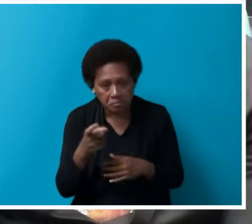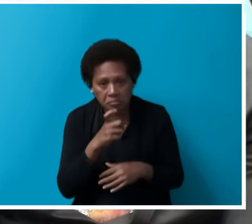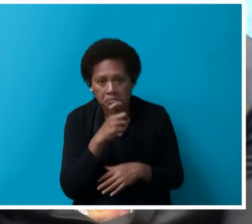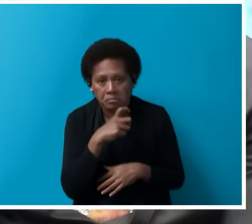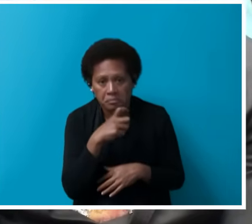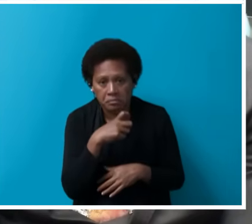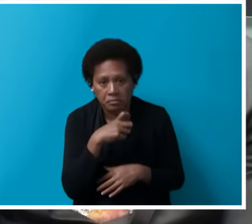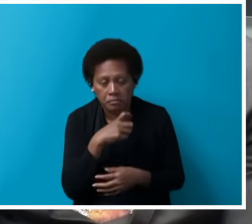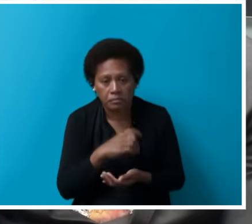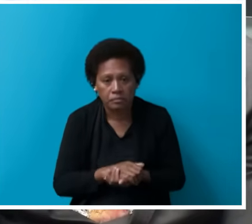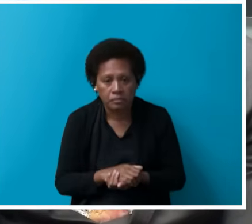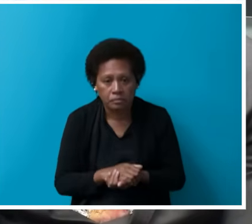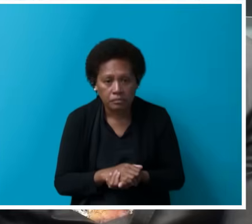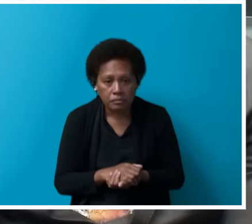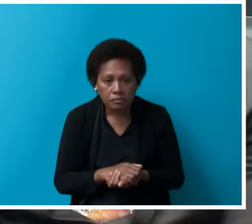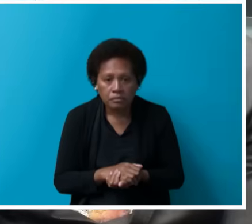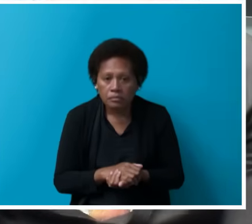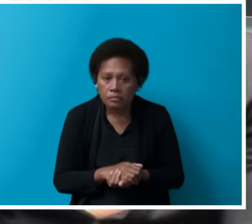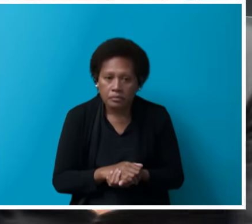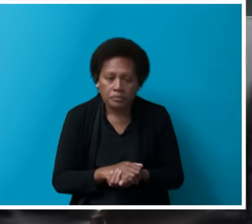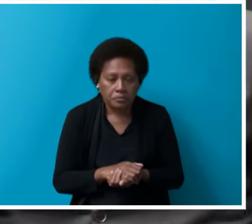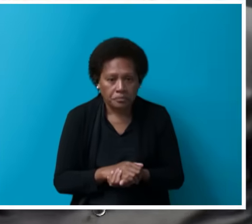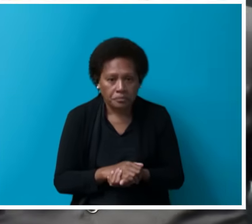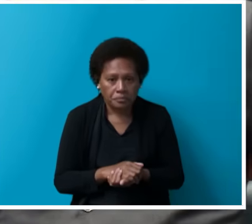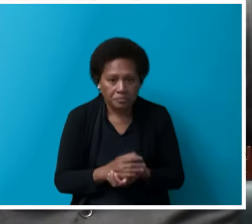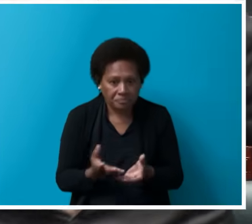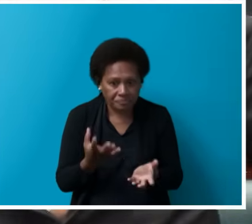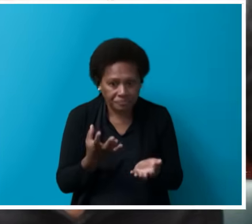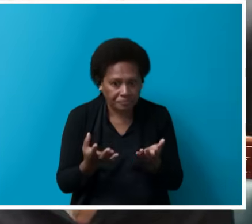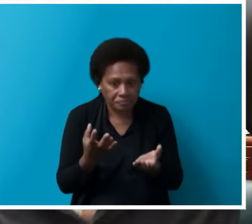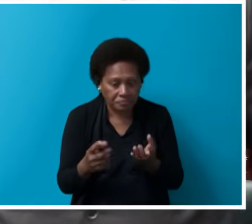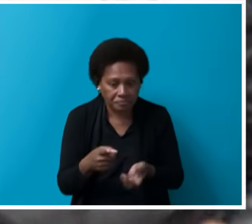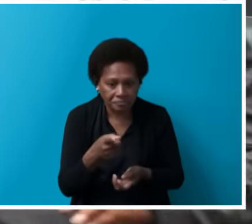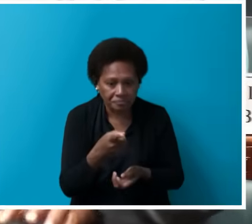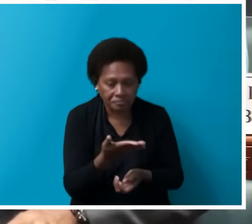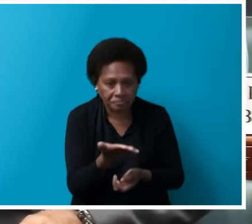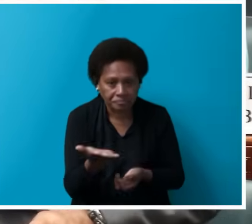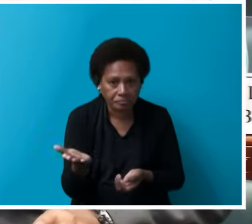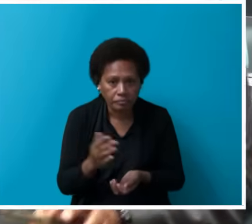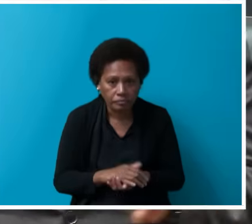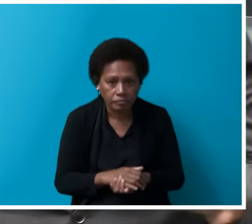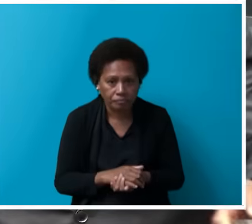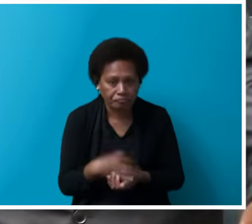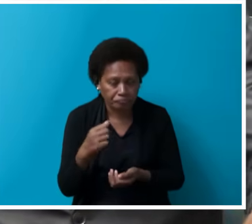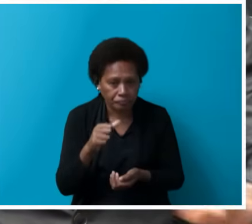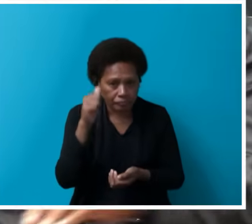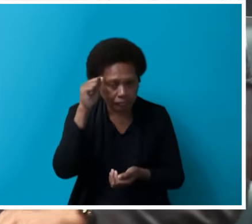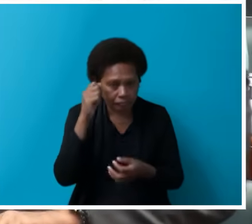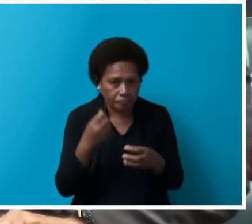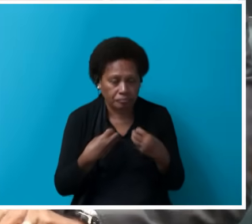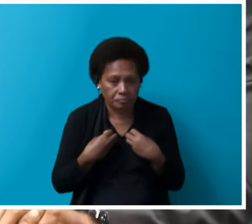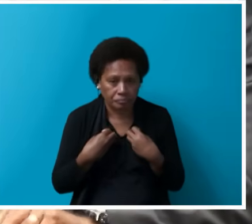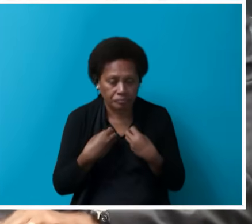Tomorrow you will go and say, subsidize that. You know, you're a businessman. You import